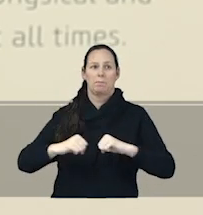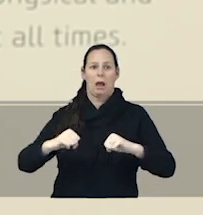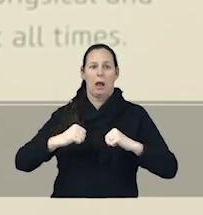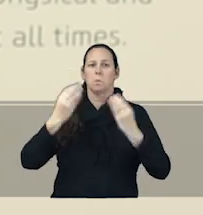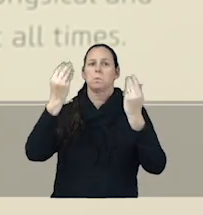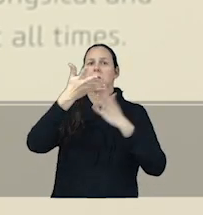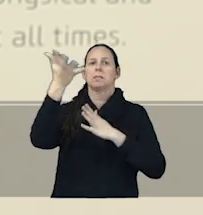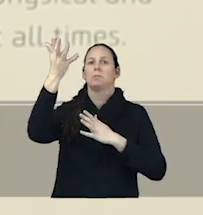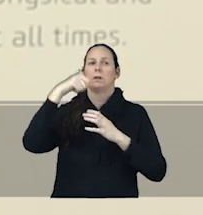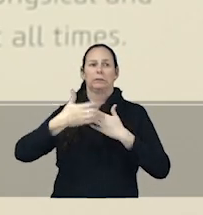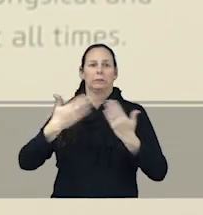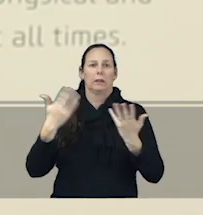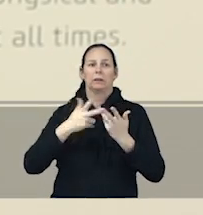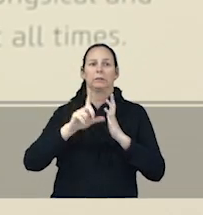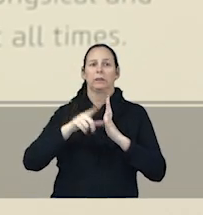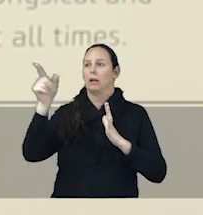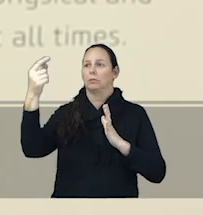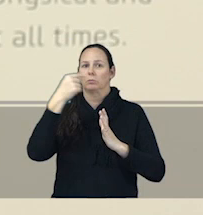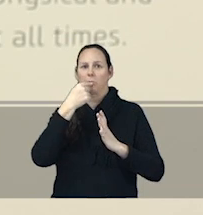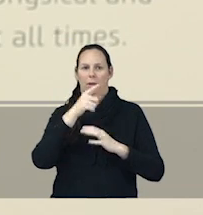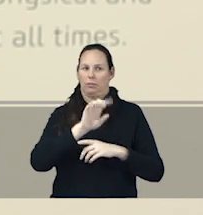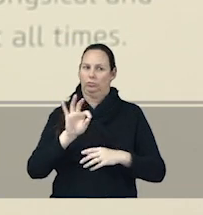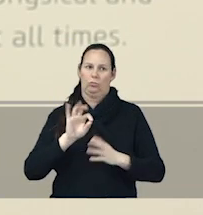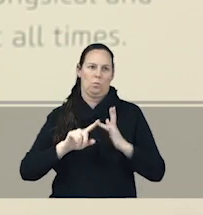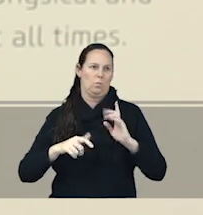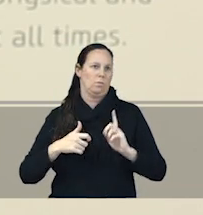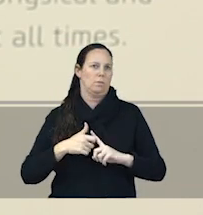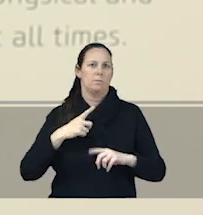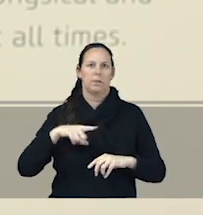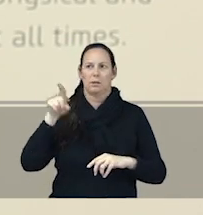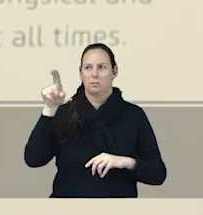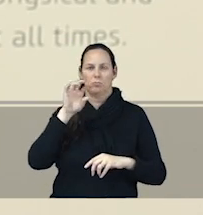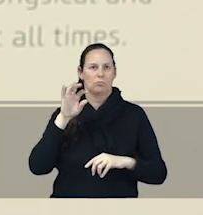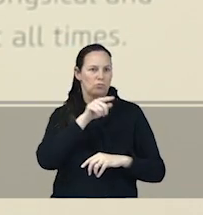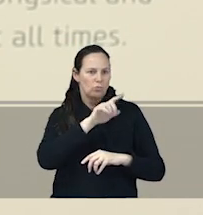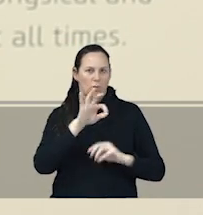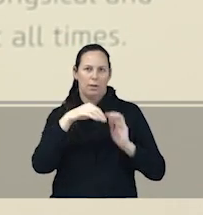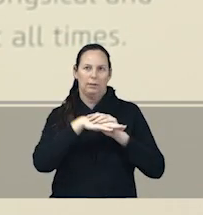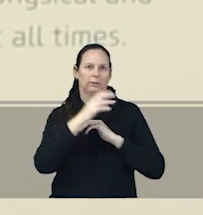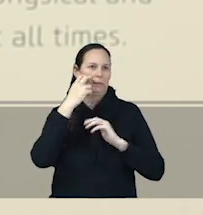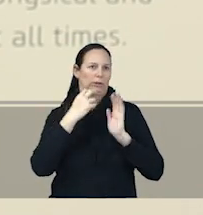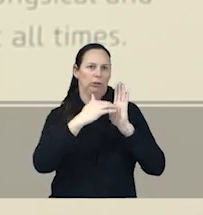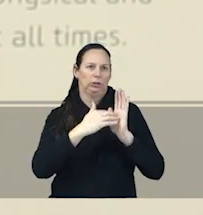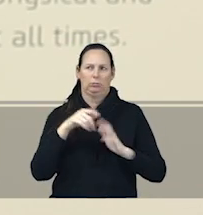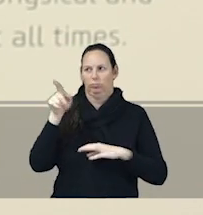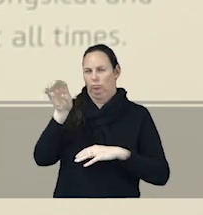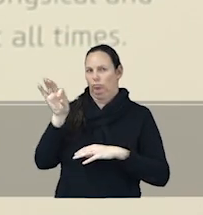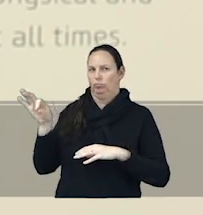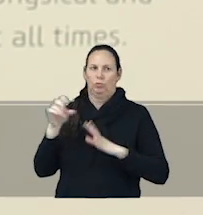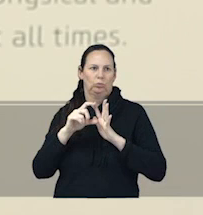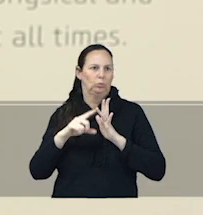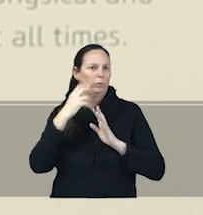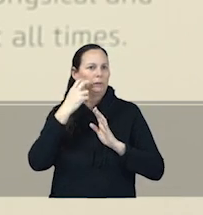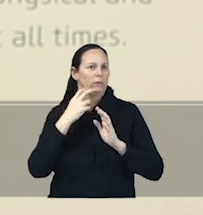the dentist's job when you're in the dentist's chair. If you were to see the dentist in the park the next day and he wanted to put things in your mouth, that wouldn't be okay